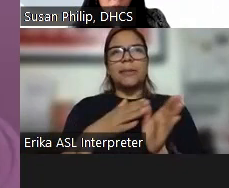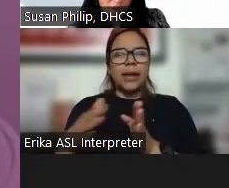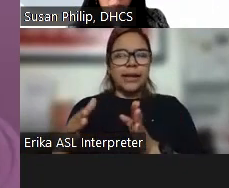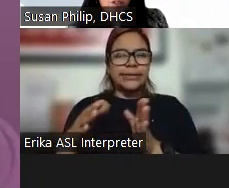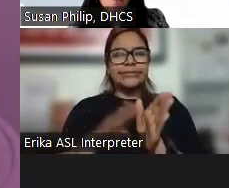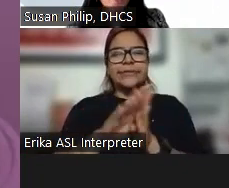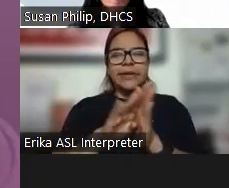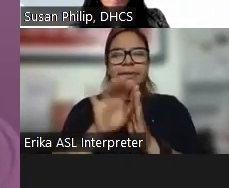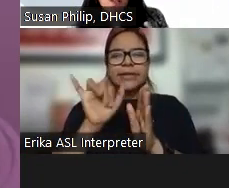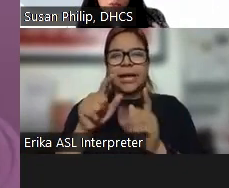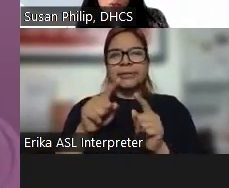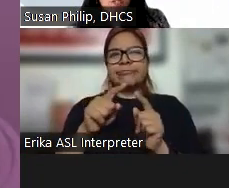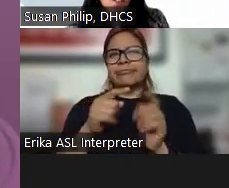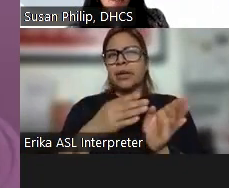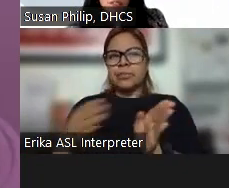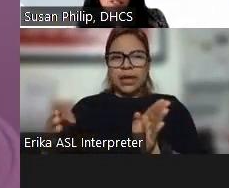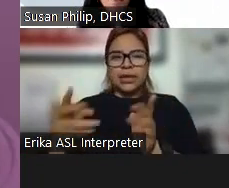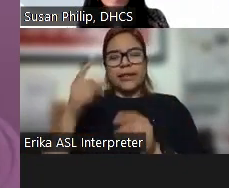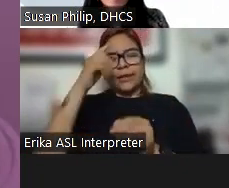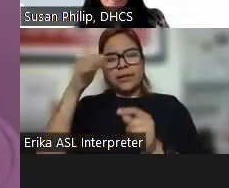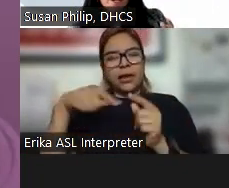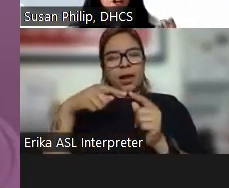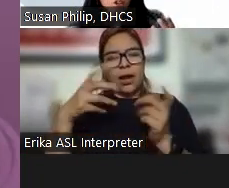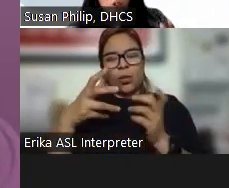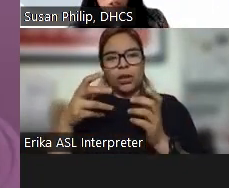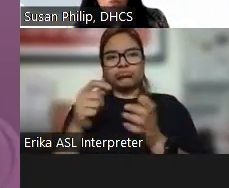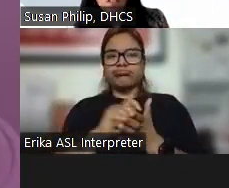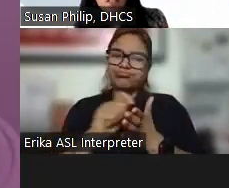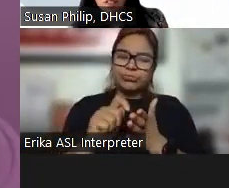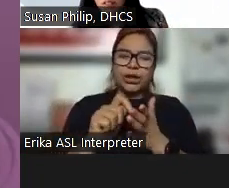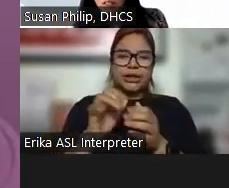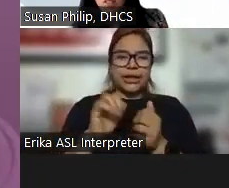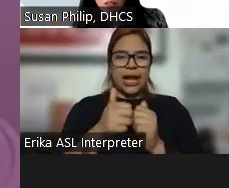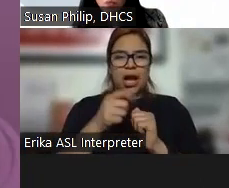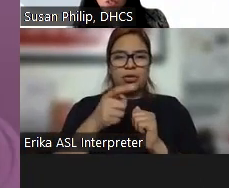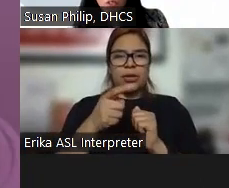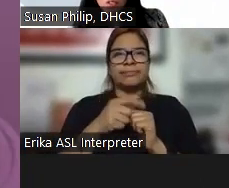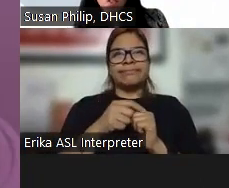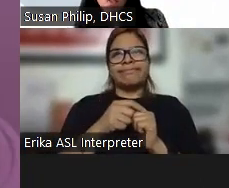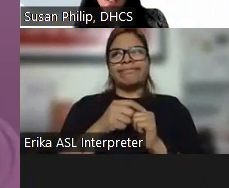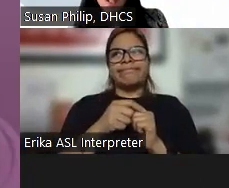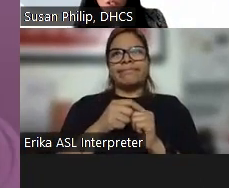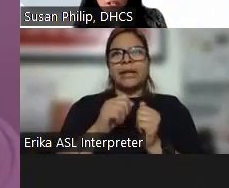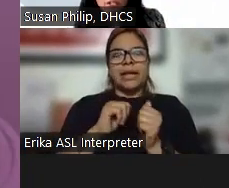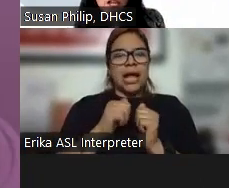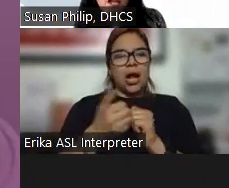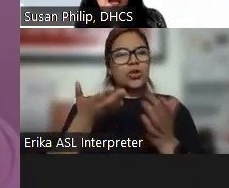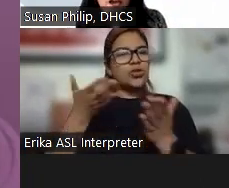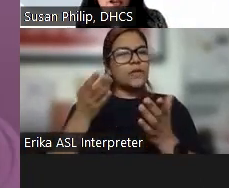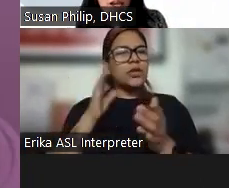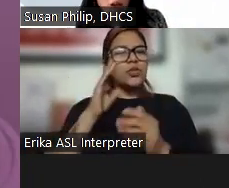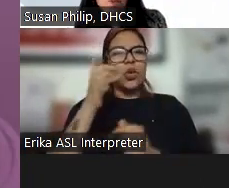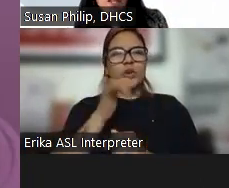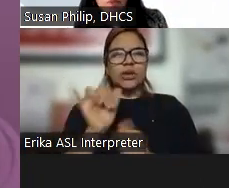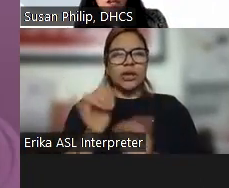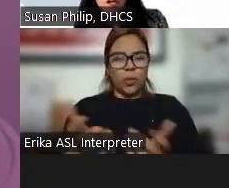developing the parameters, really thinking through eligibility criteria, really what do these services look like,